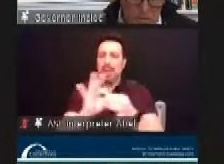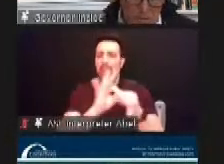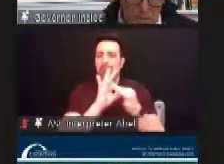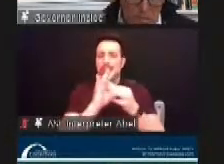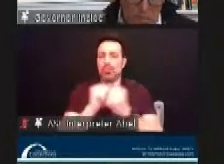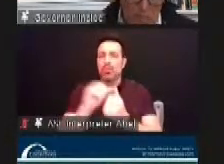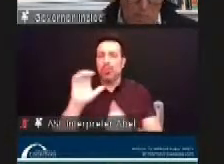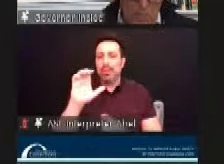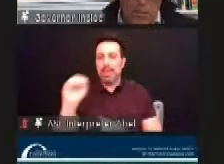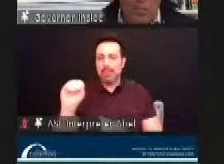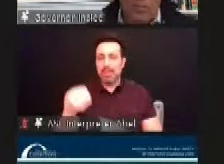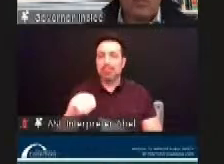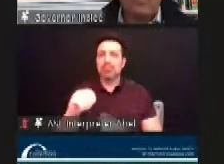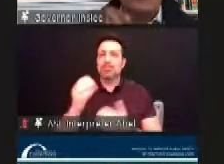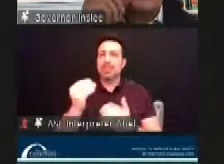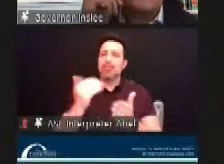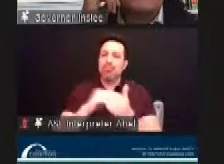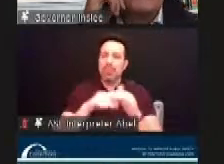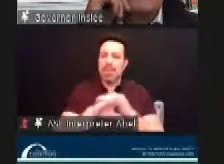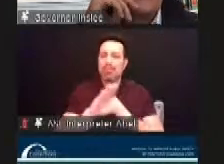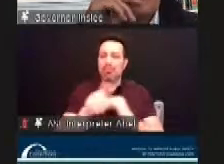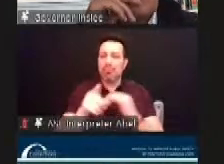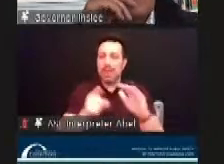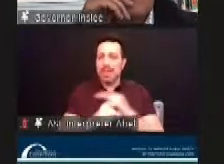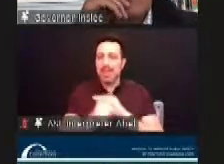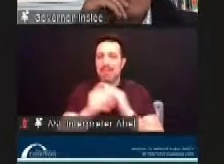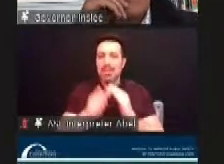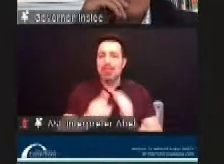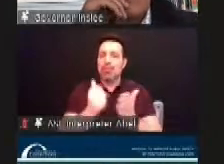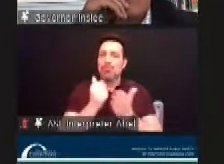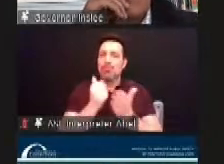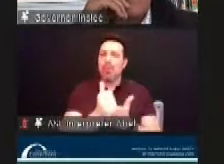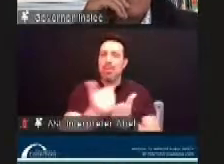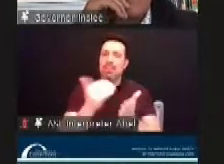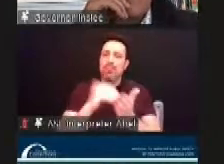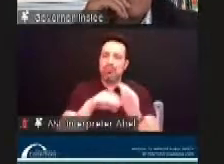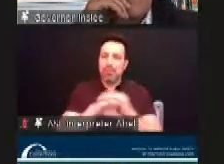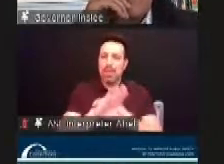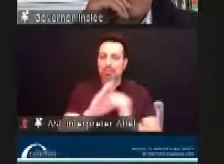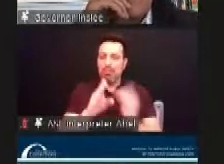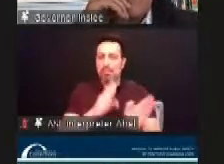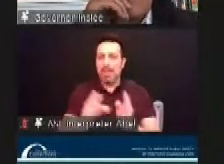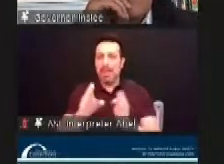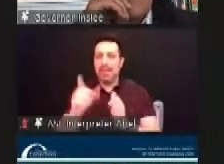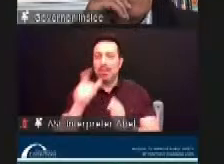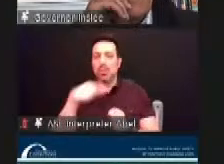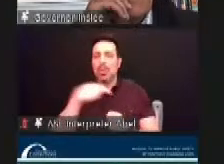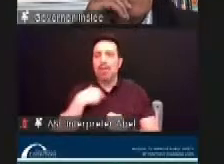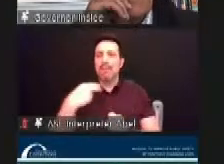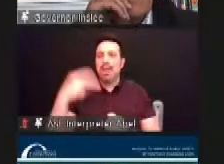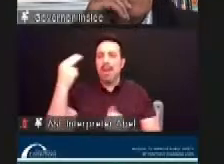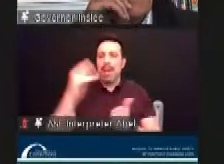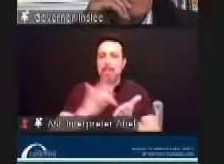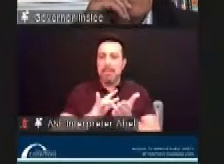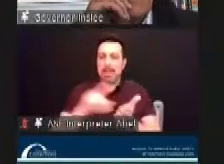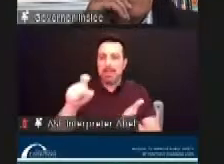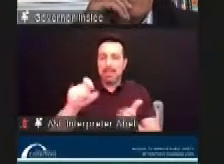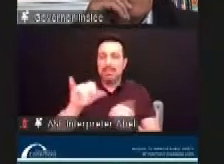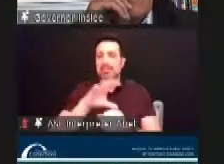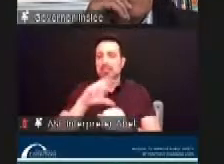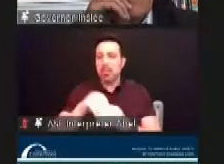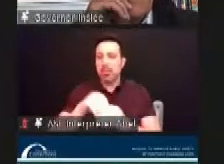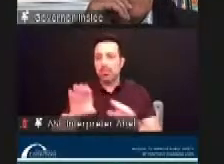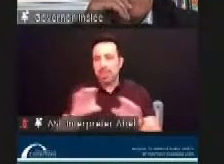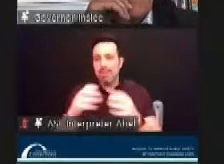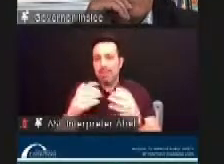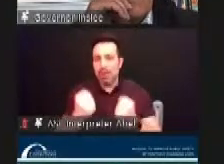managers and our reentry navigators to assist with reentry planning for those who have high medical needs, and that includes behavioral